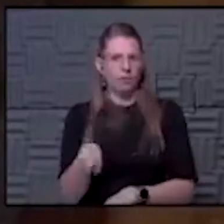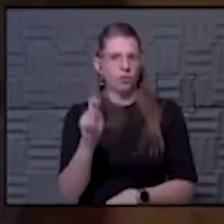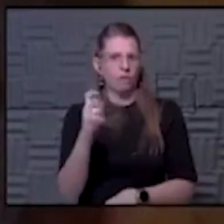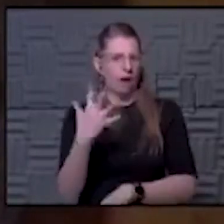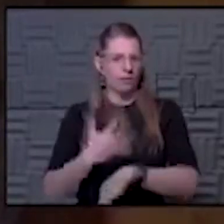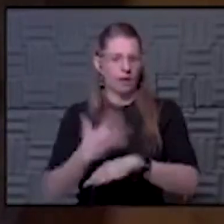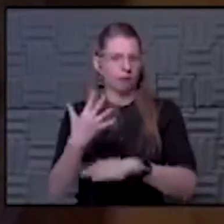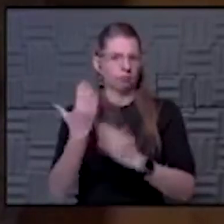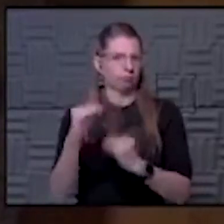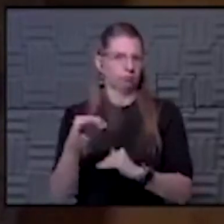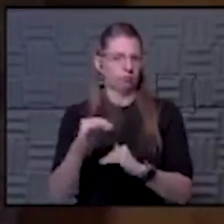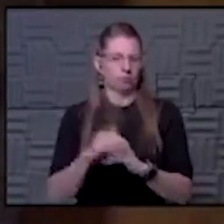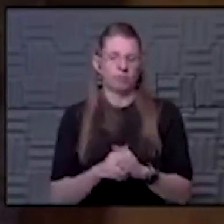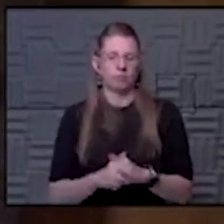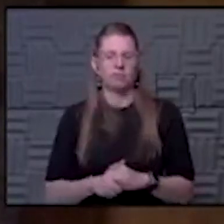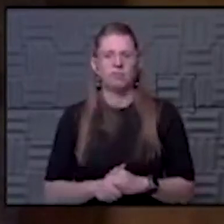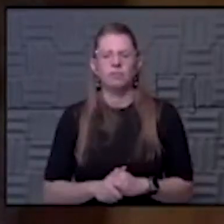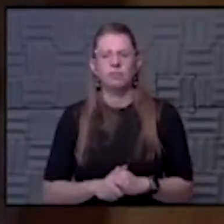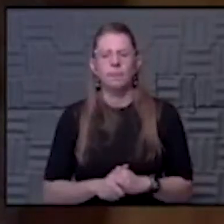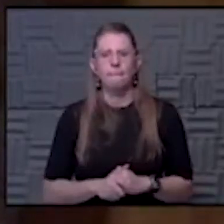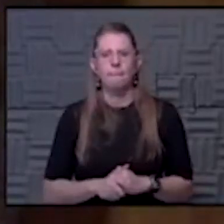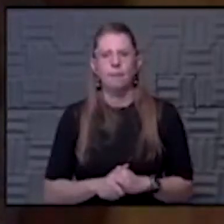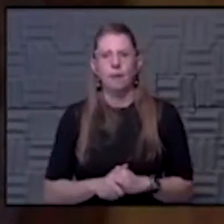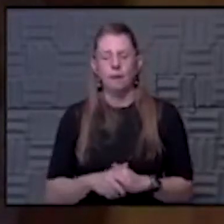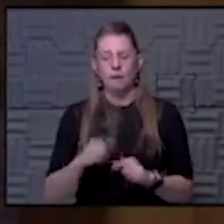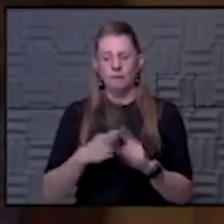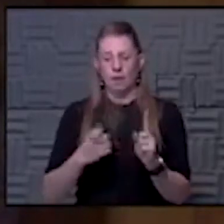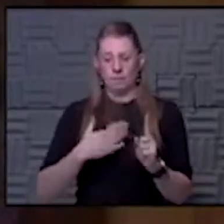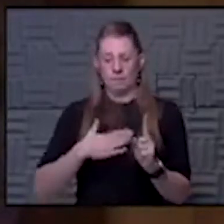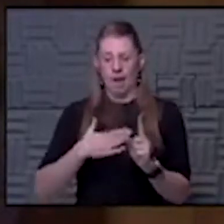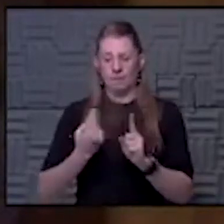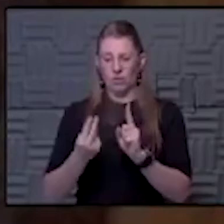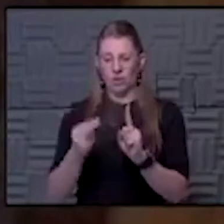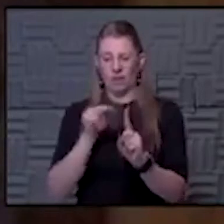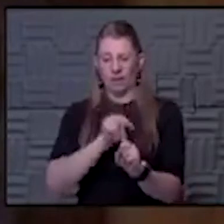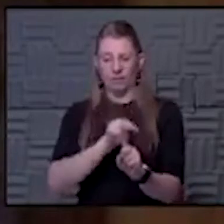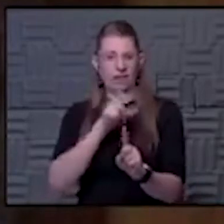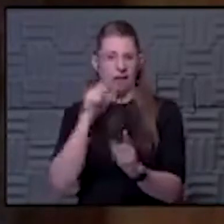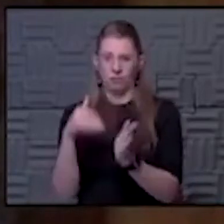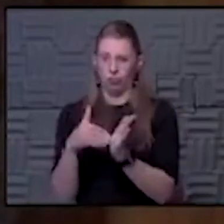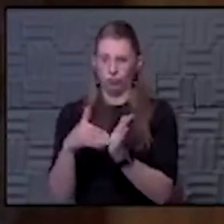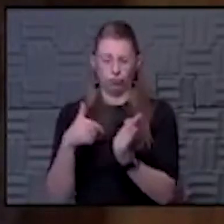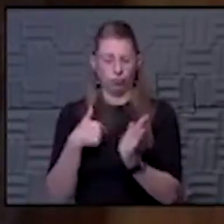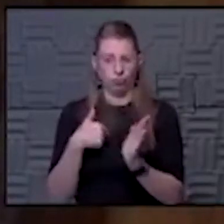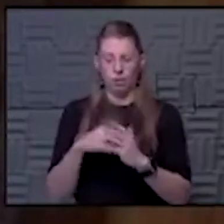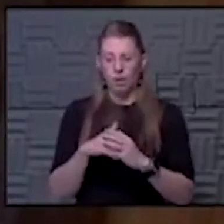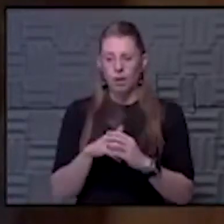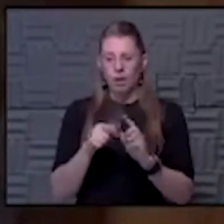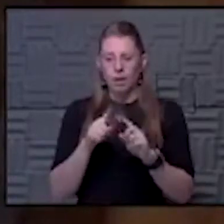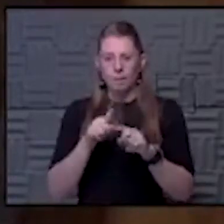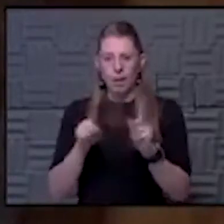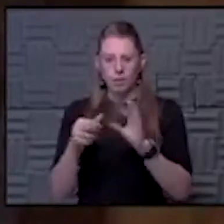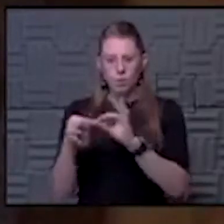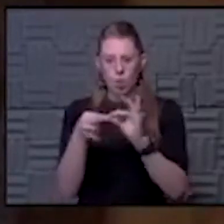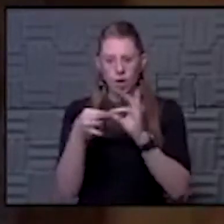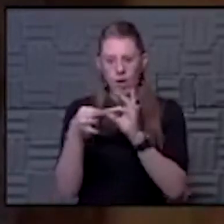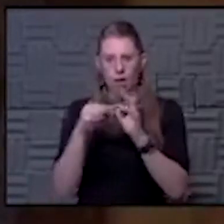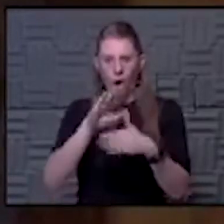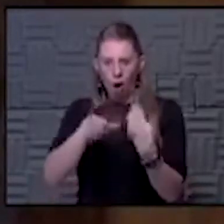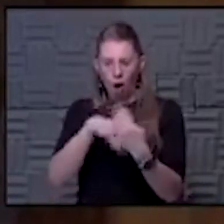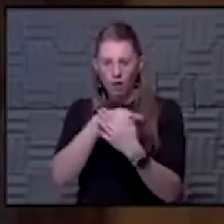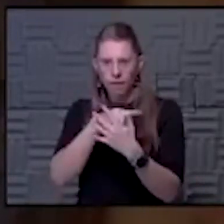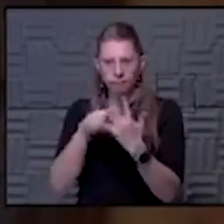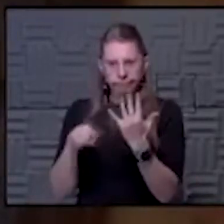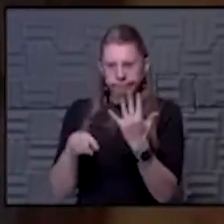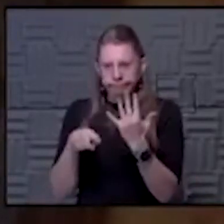looks to me from a layperson's point of view that, coordinating all of those logistics would be the largest